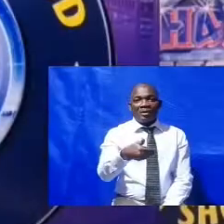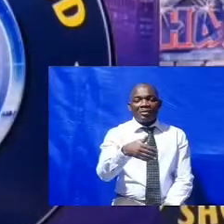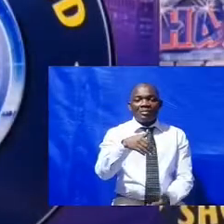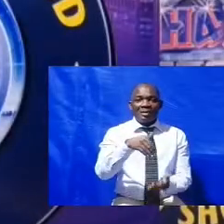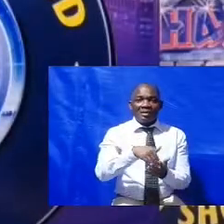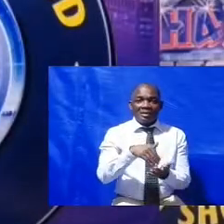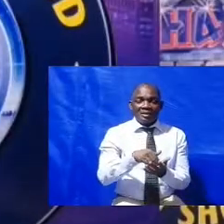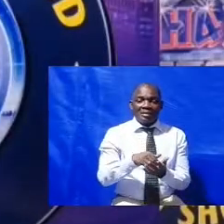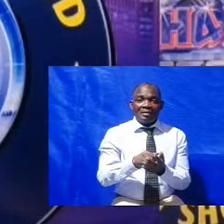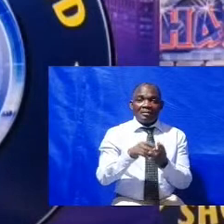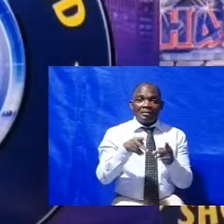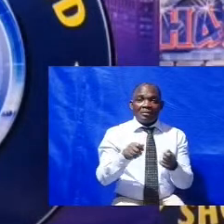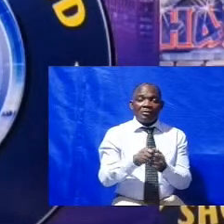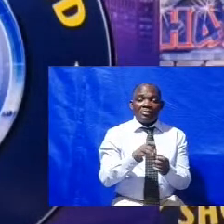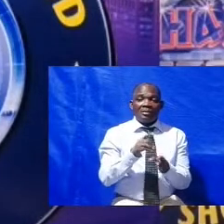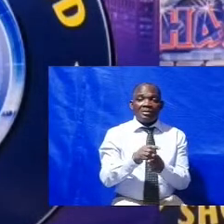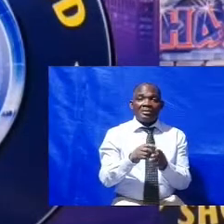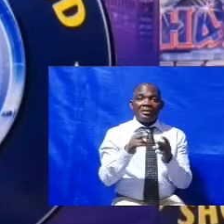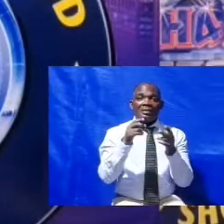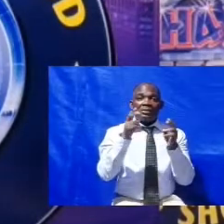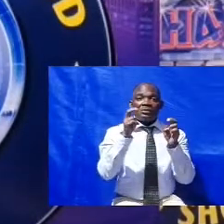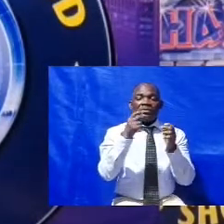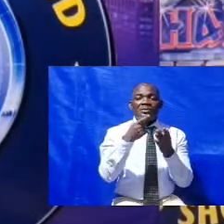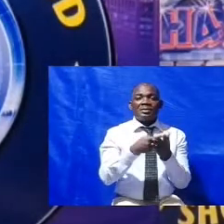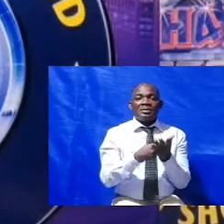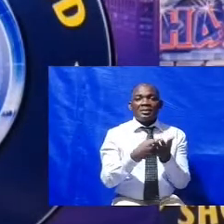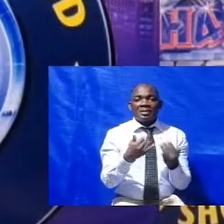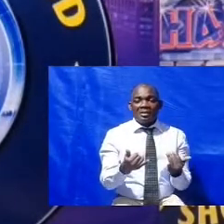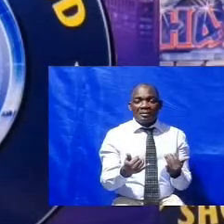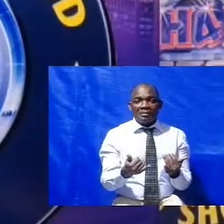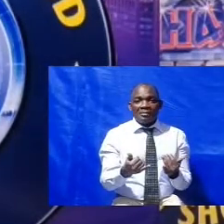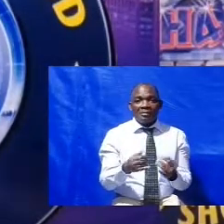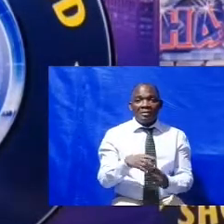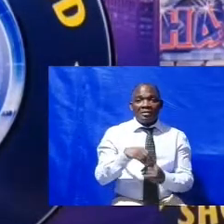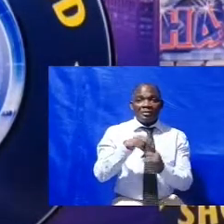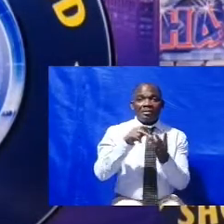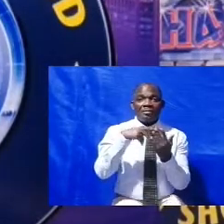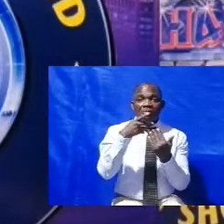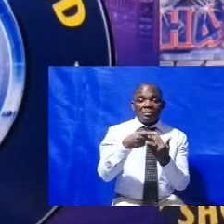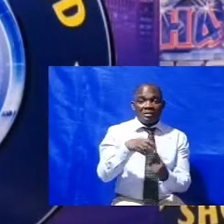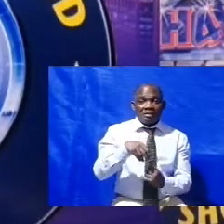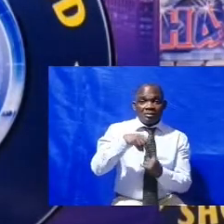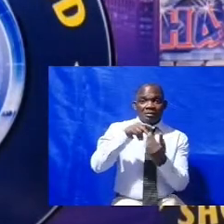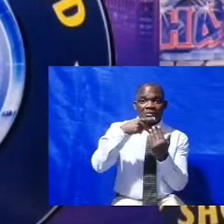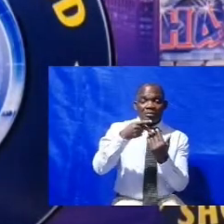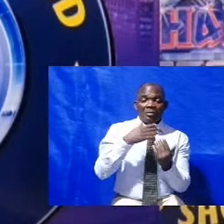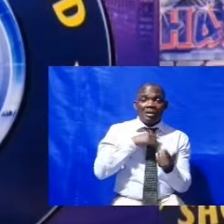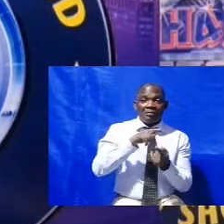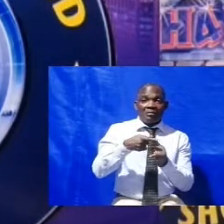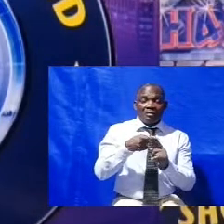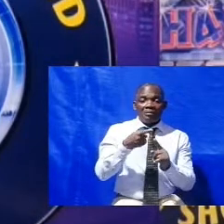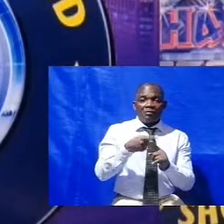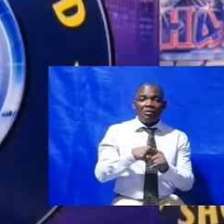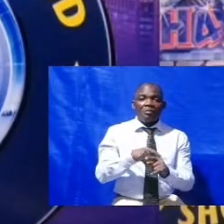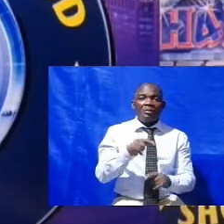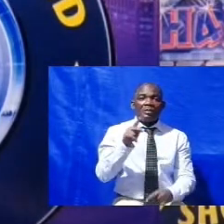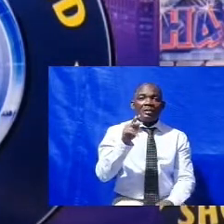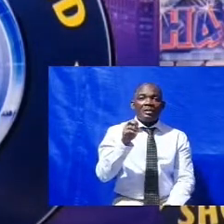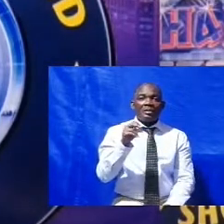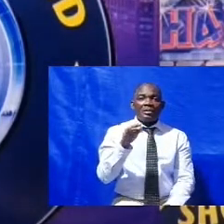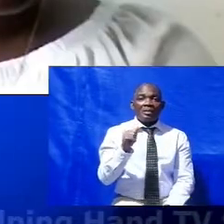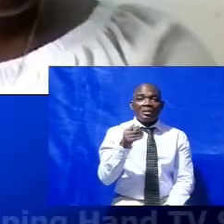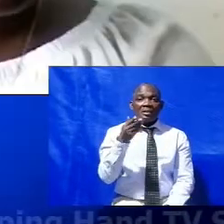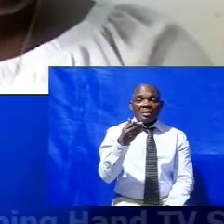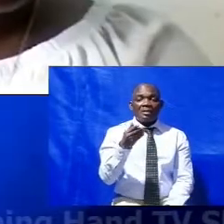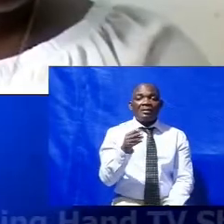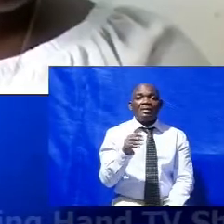Yeah, welcome back to the Helping Hand TV show with me, the voice of ability for persons with disability. This is the special edition. My very good friend Deborah